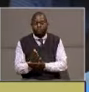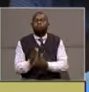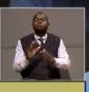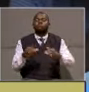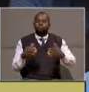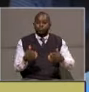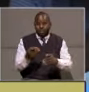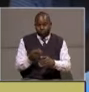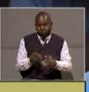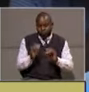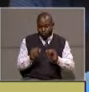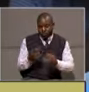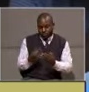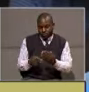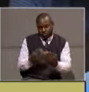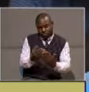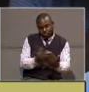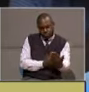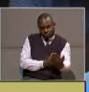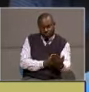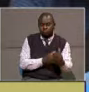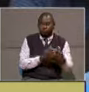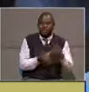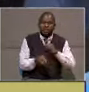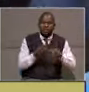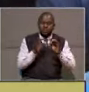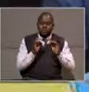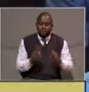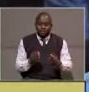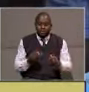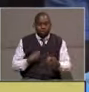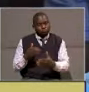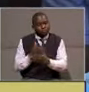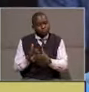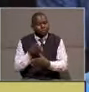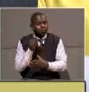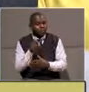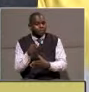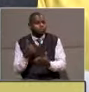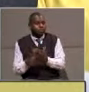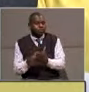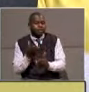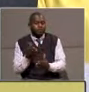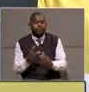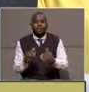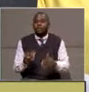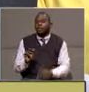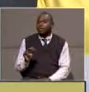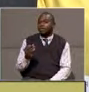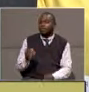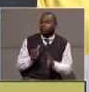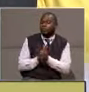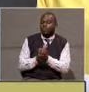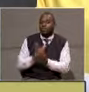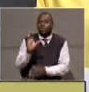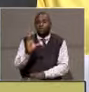And from what I'm seeing, the lease is intact. Yes. So say there is a problem somewhere. Yes. Officials from NSSF told the committee